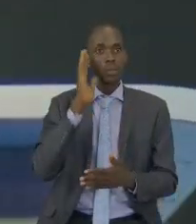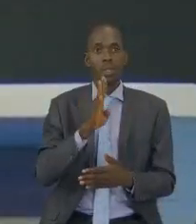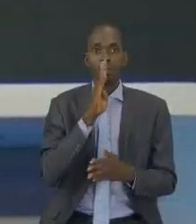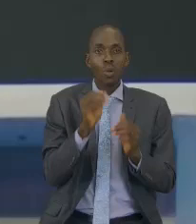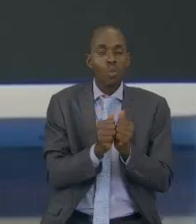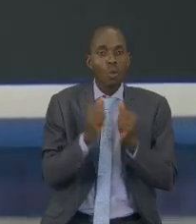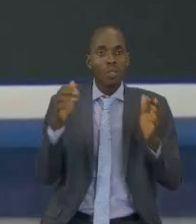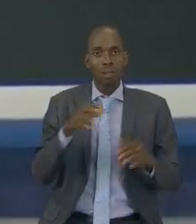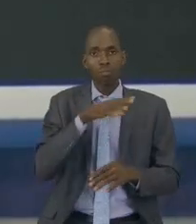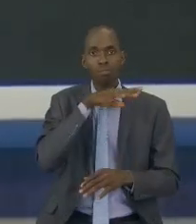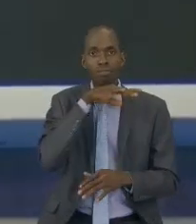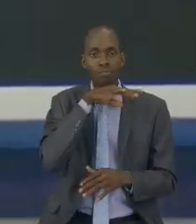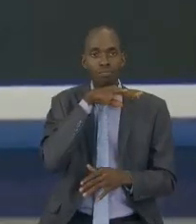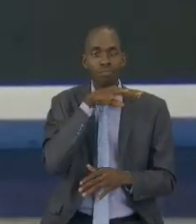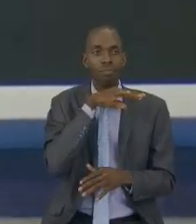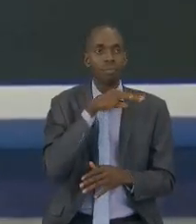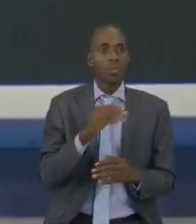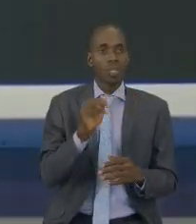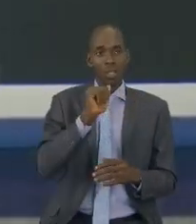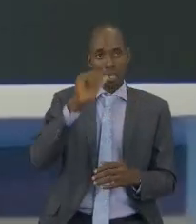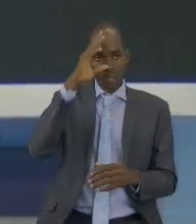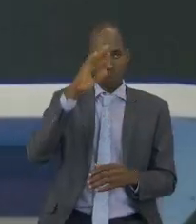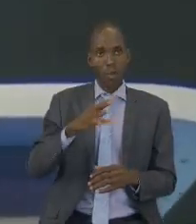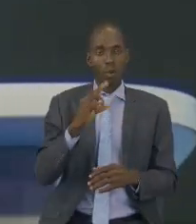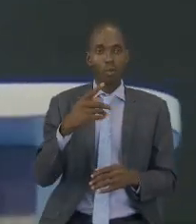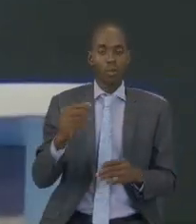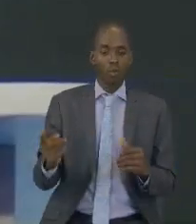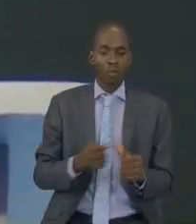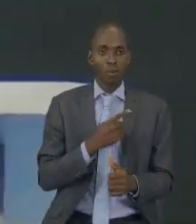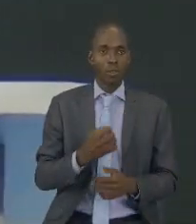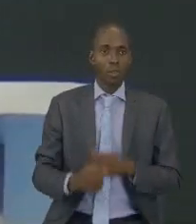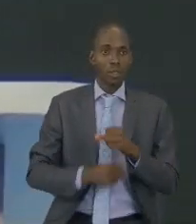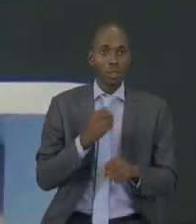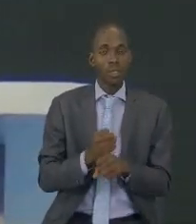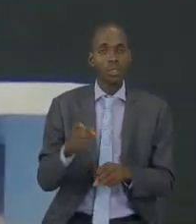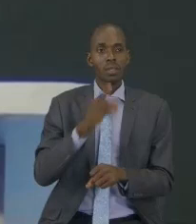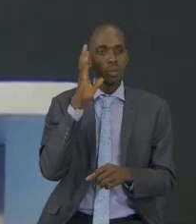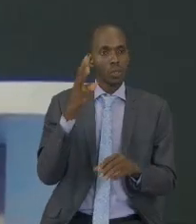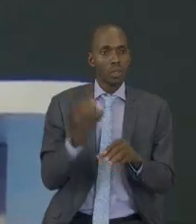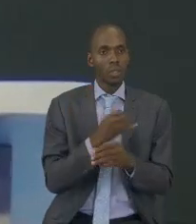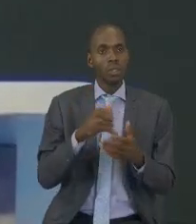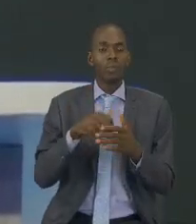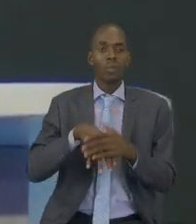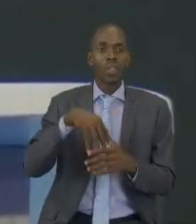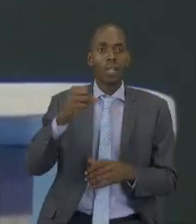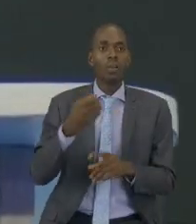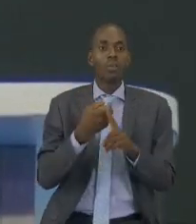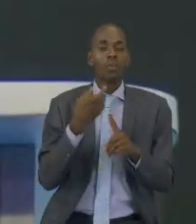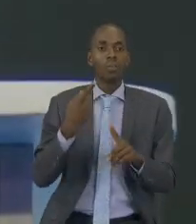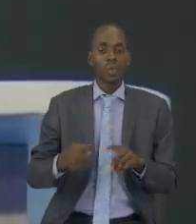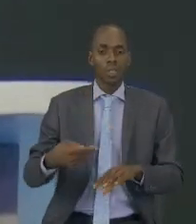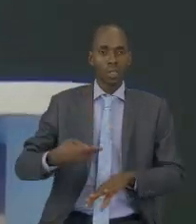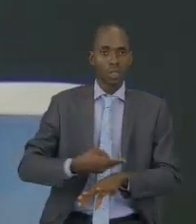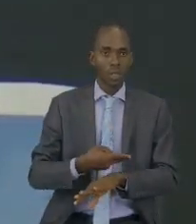without blemish, a male of the first year. Ye shall take it out from the